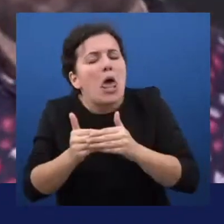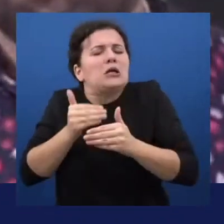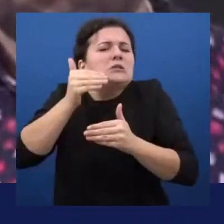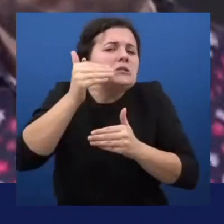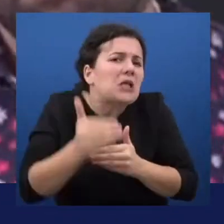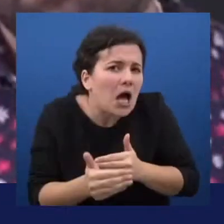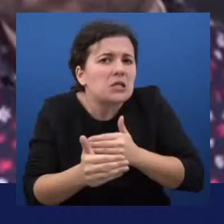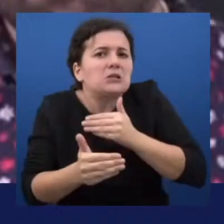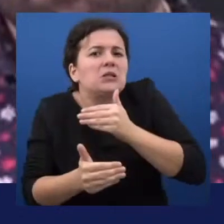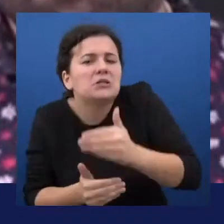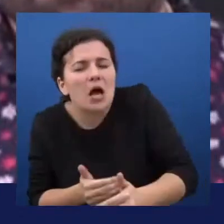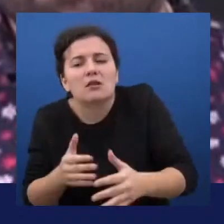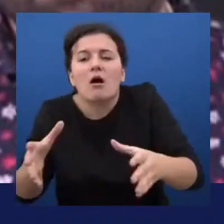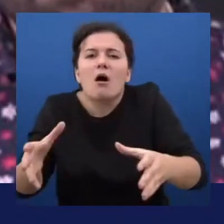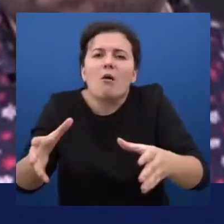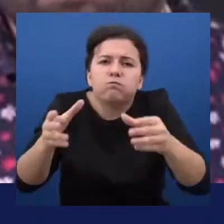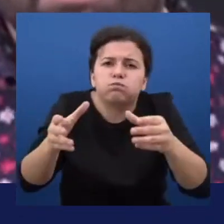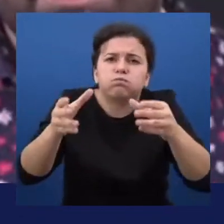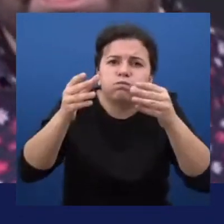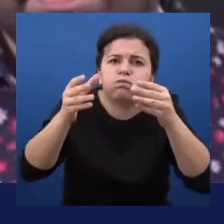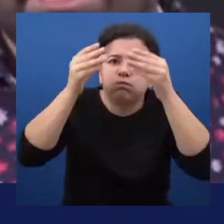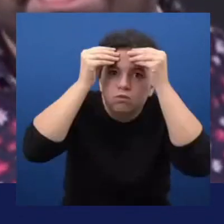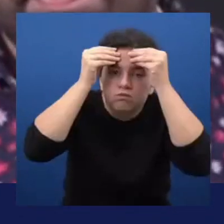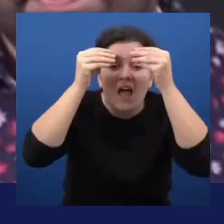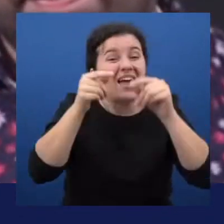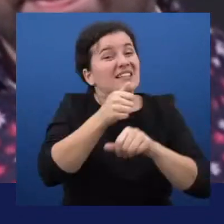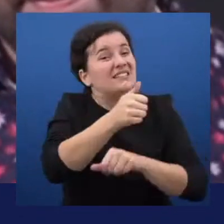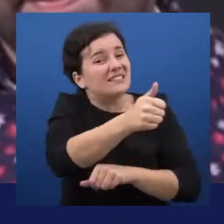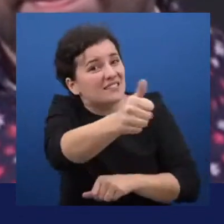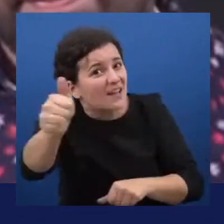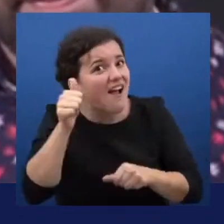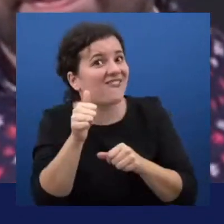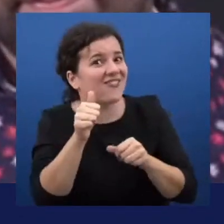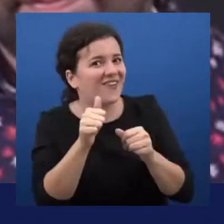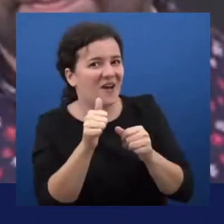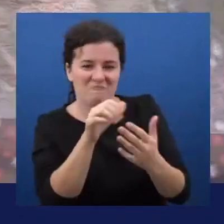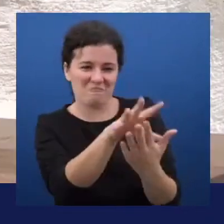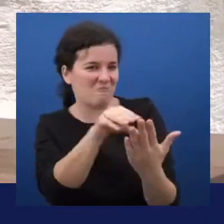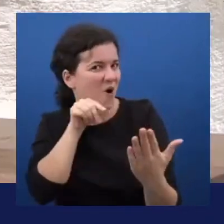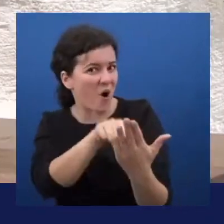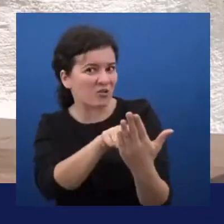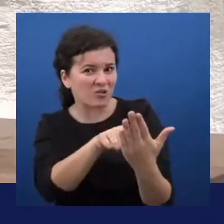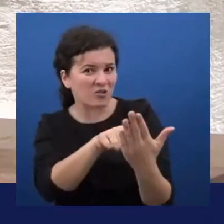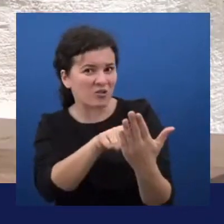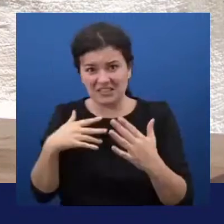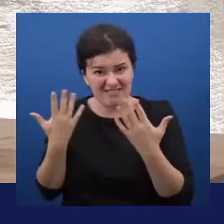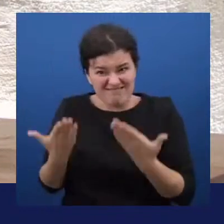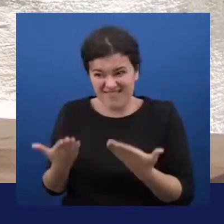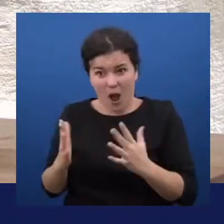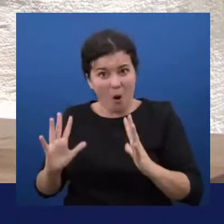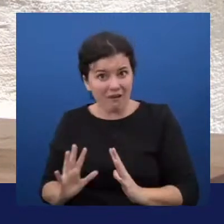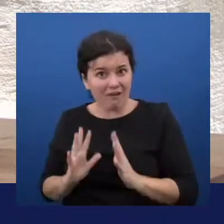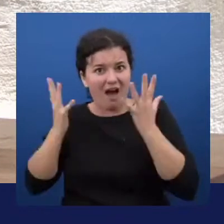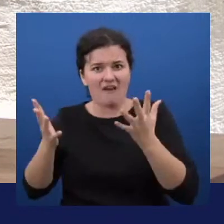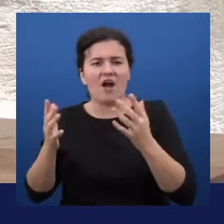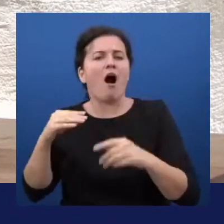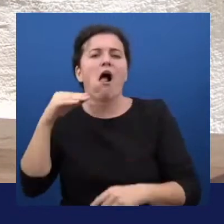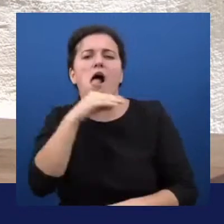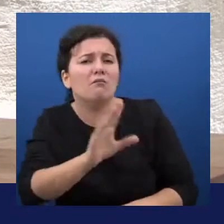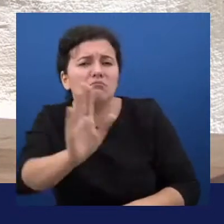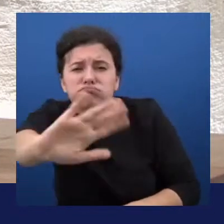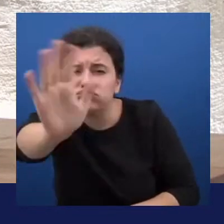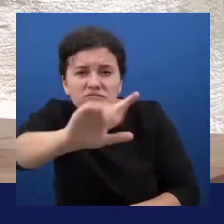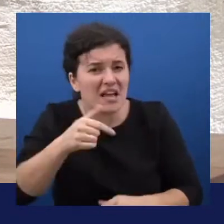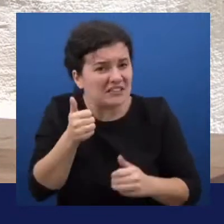But by building these kind of models, you've seen it. It's not fake. We build it live. You can do that yourself.